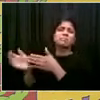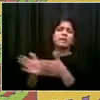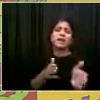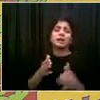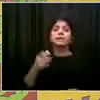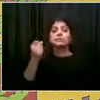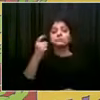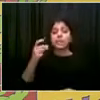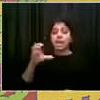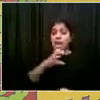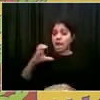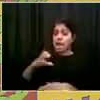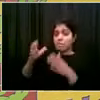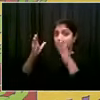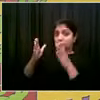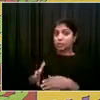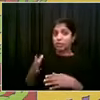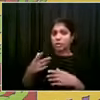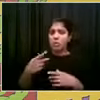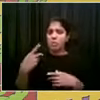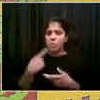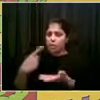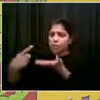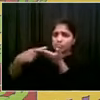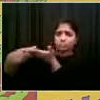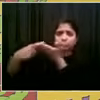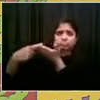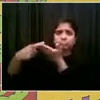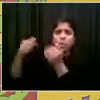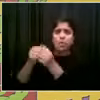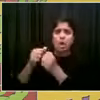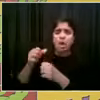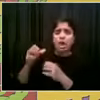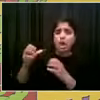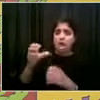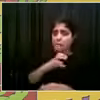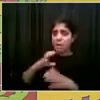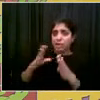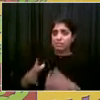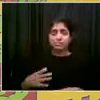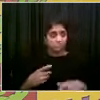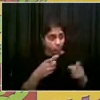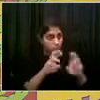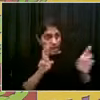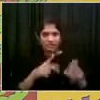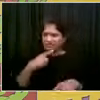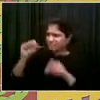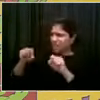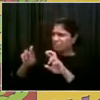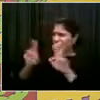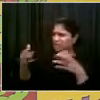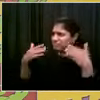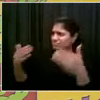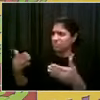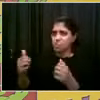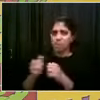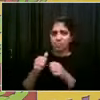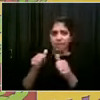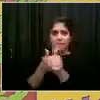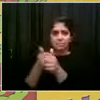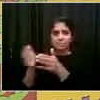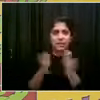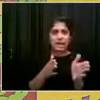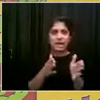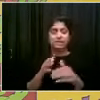If folks show up who are not vaccinated, their supervisors will address that. As with every agency, and it